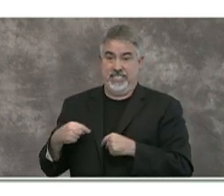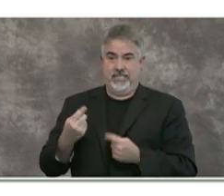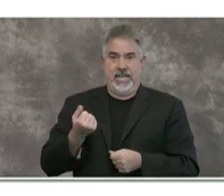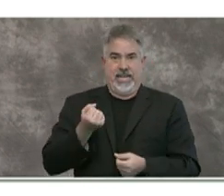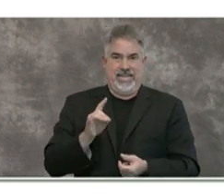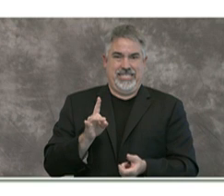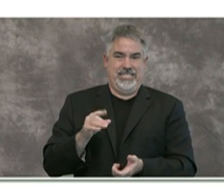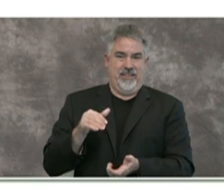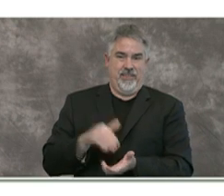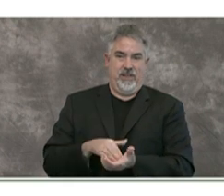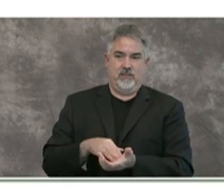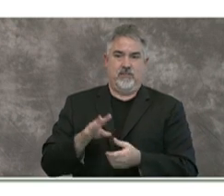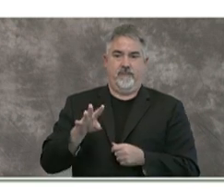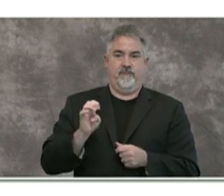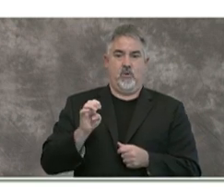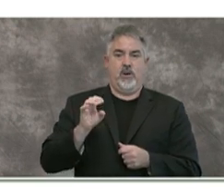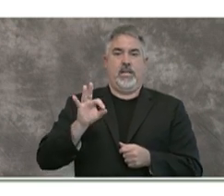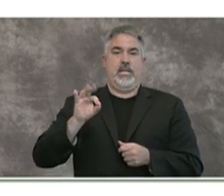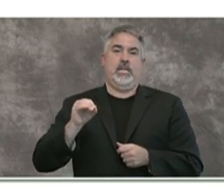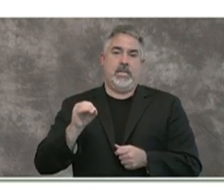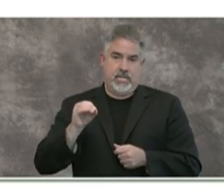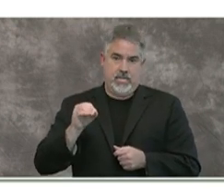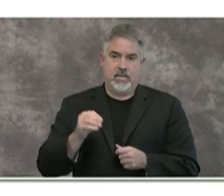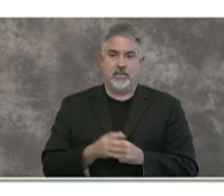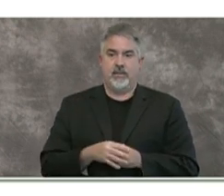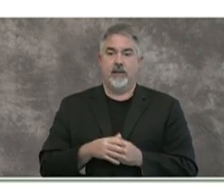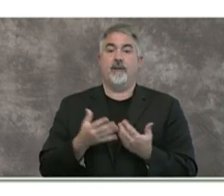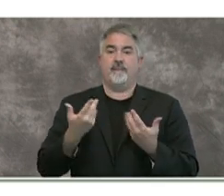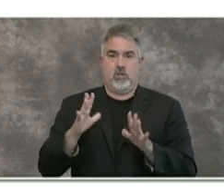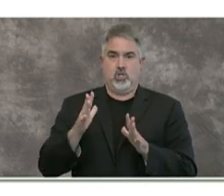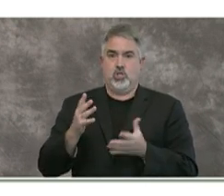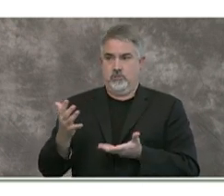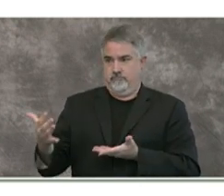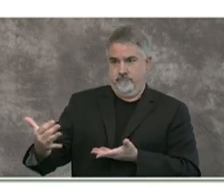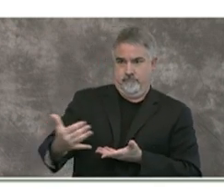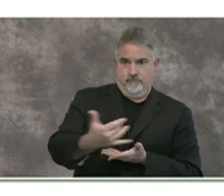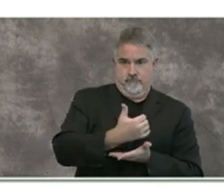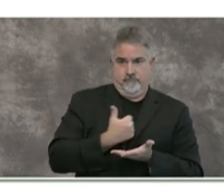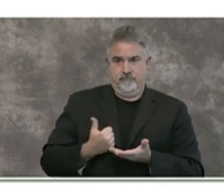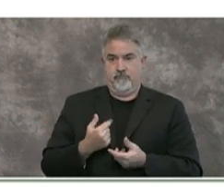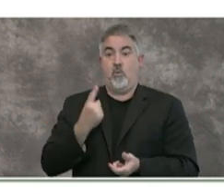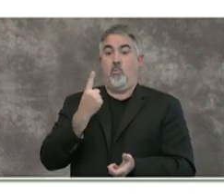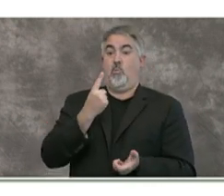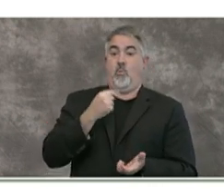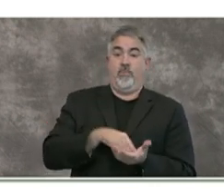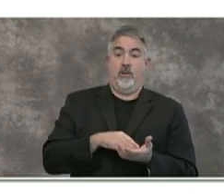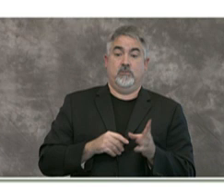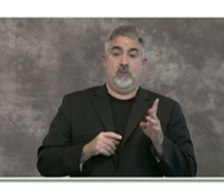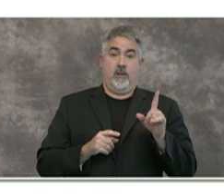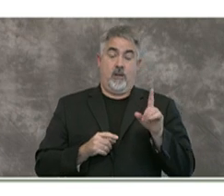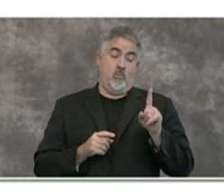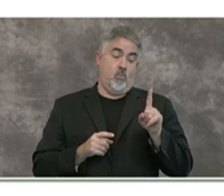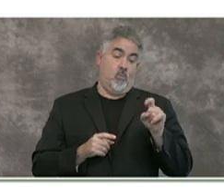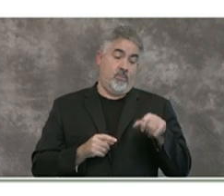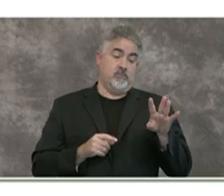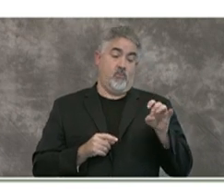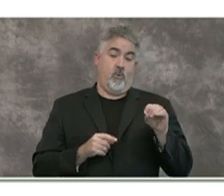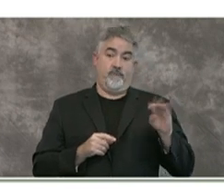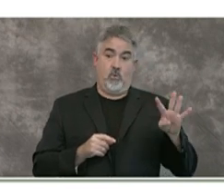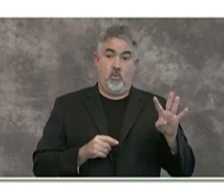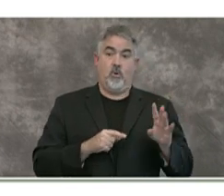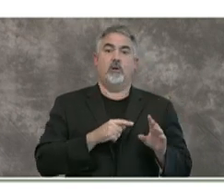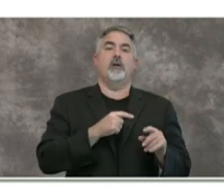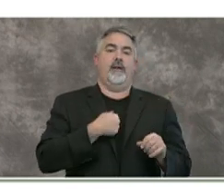18,490 total tests that have been reported to us, with 1,404 positives, maintaining about the